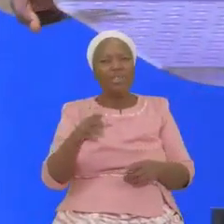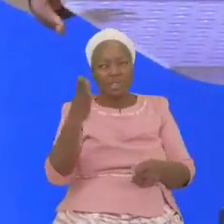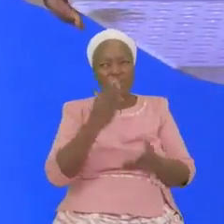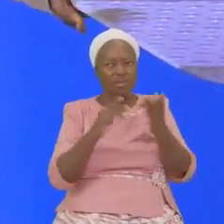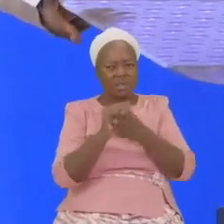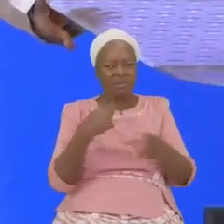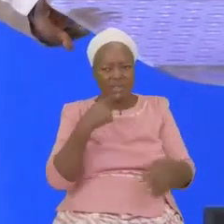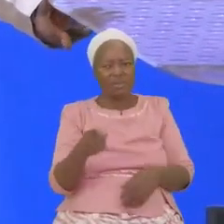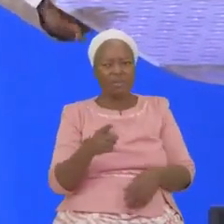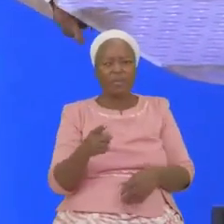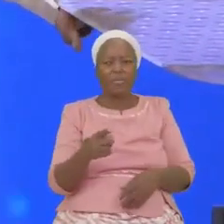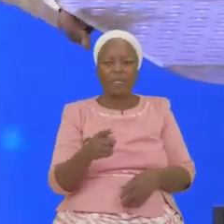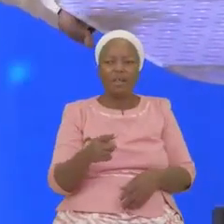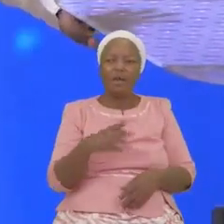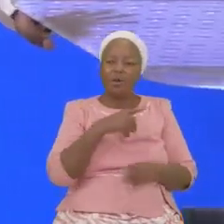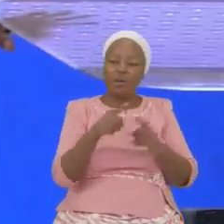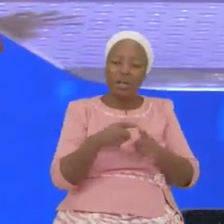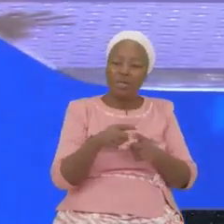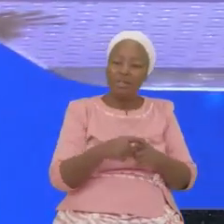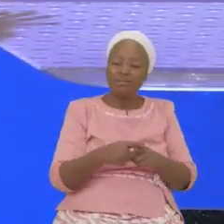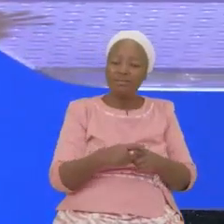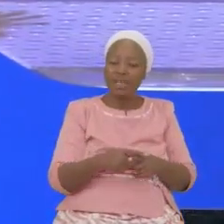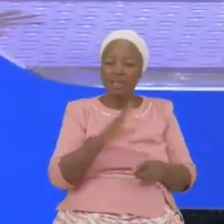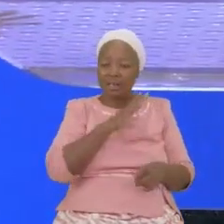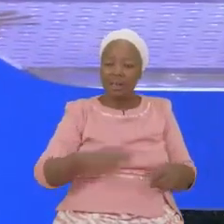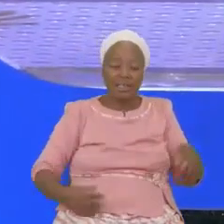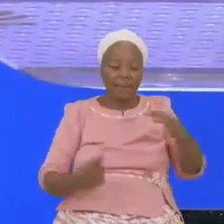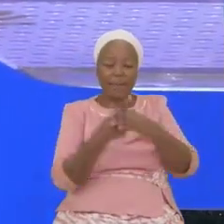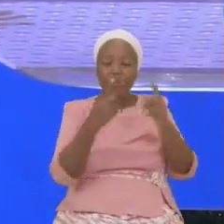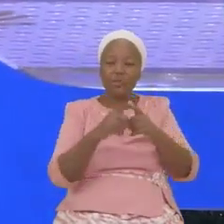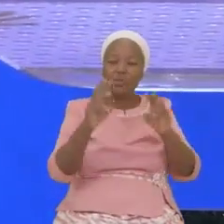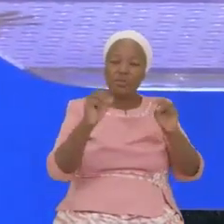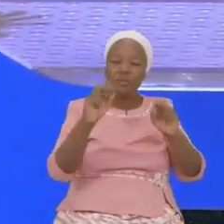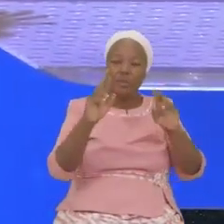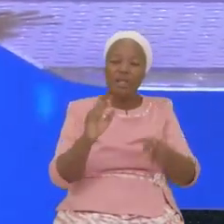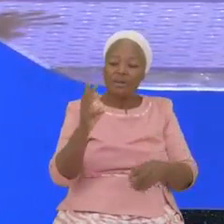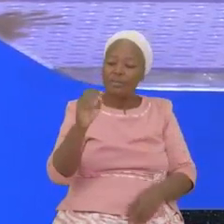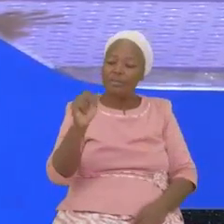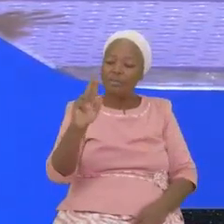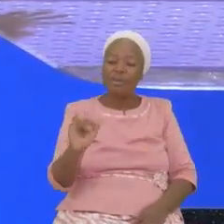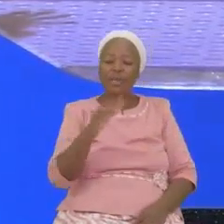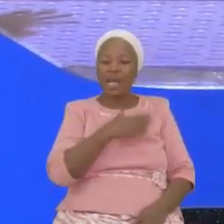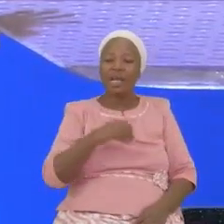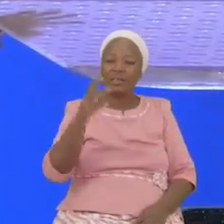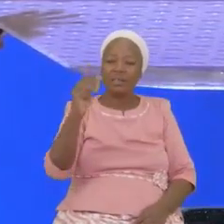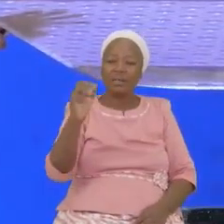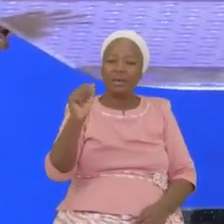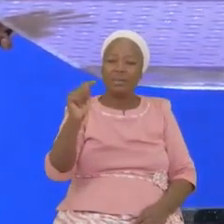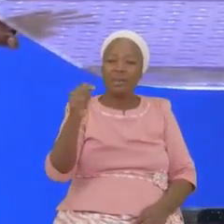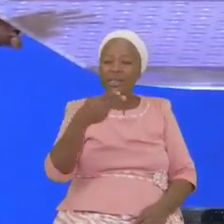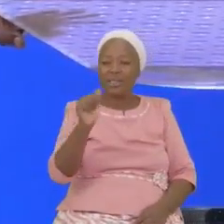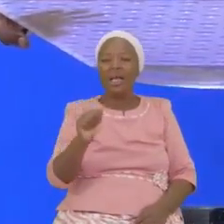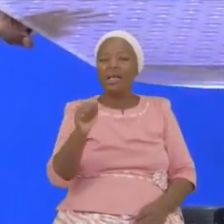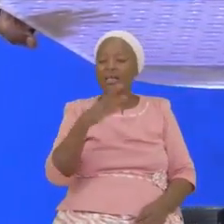Christ appears to Mary and Martha, crying and weeping, their